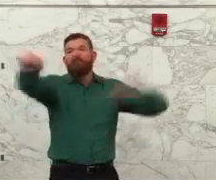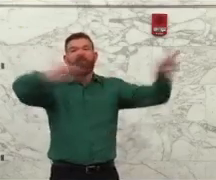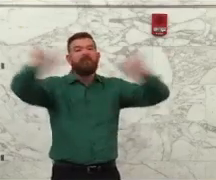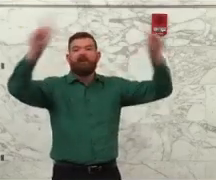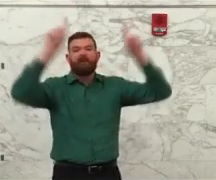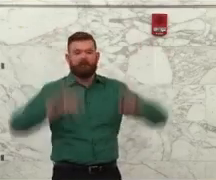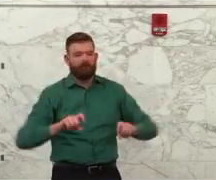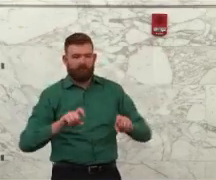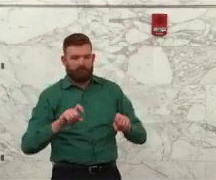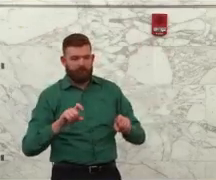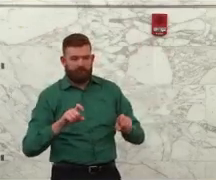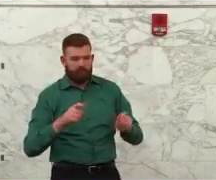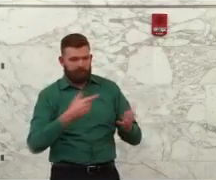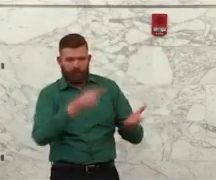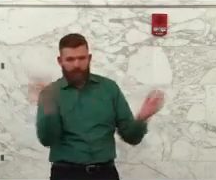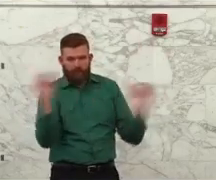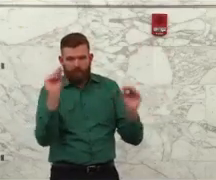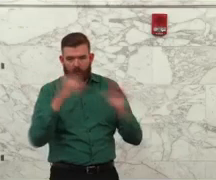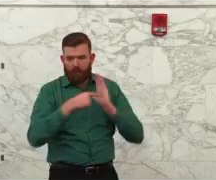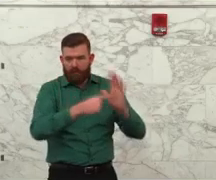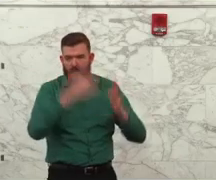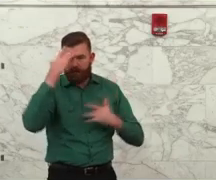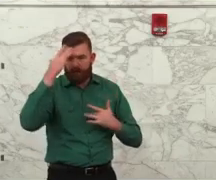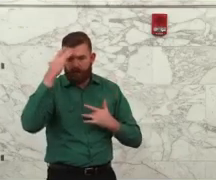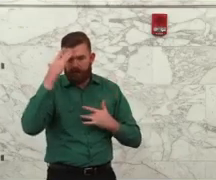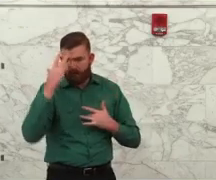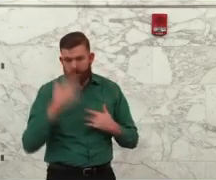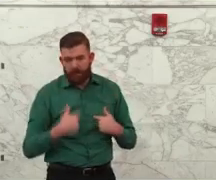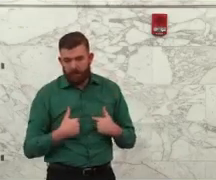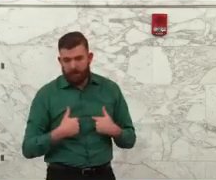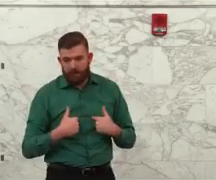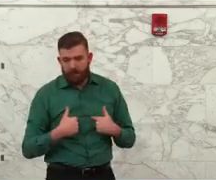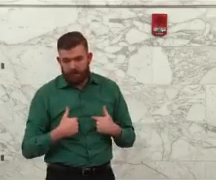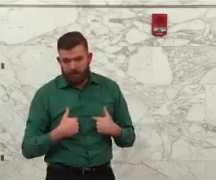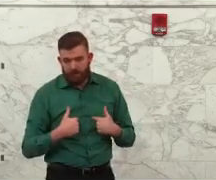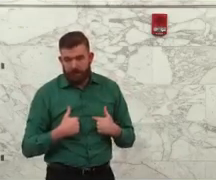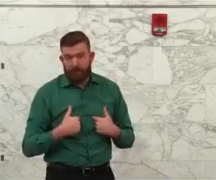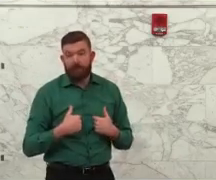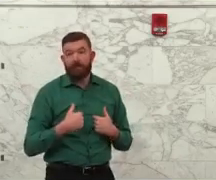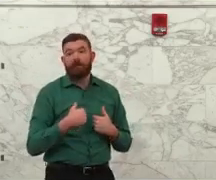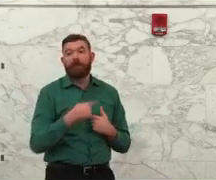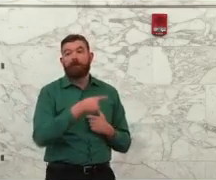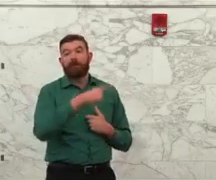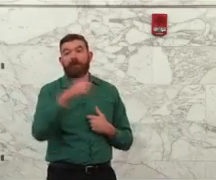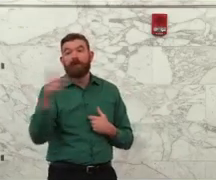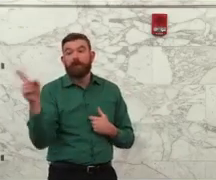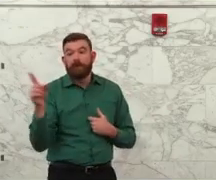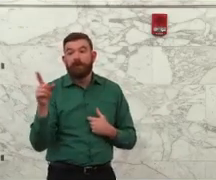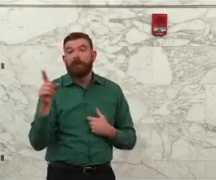way. Selfishly, we need folks to show up to be tested who are symptomatic.